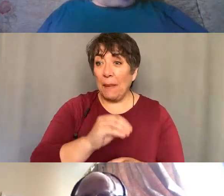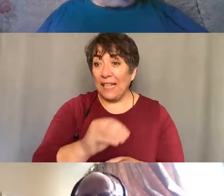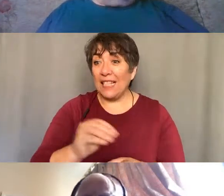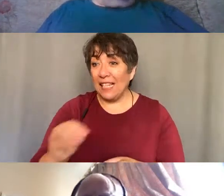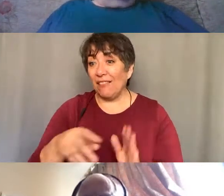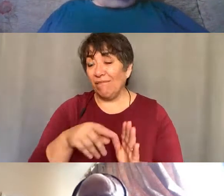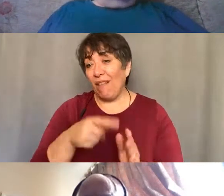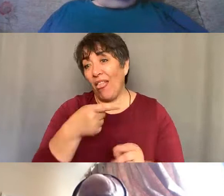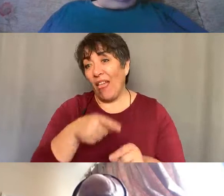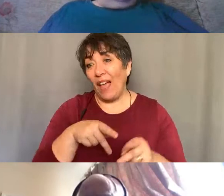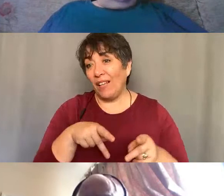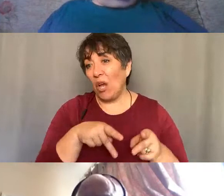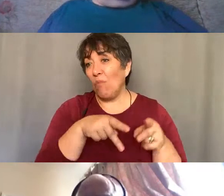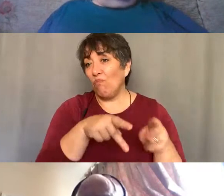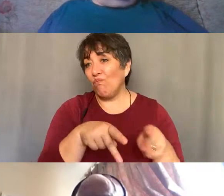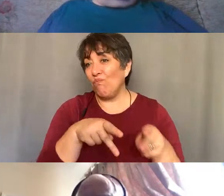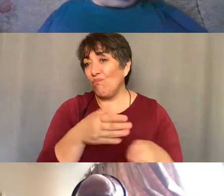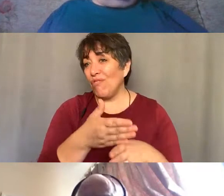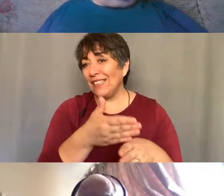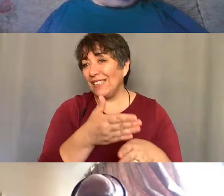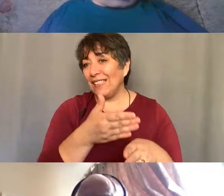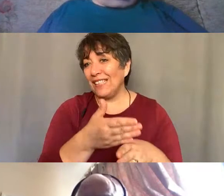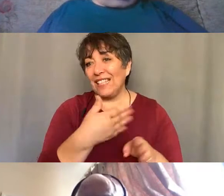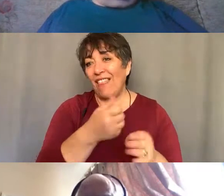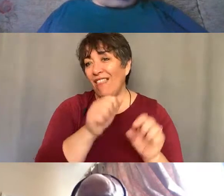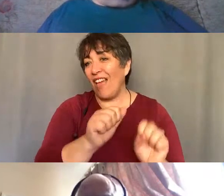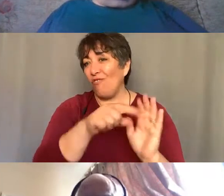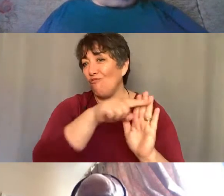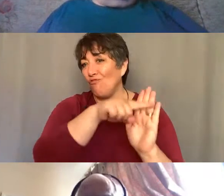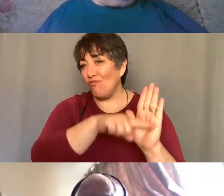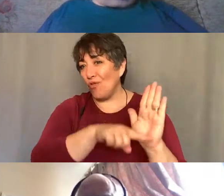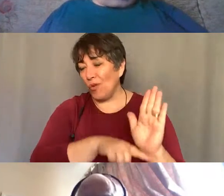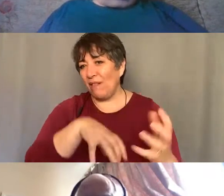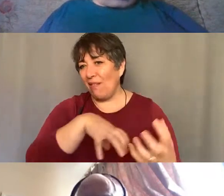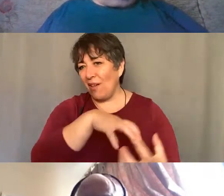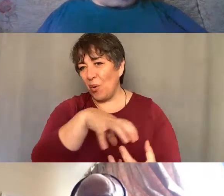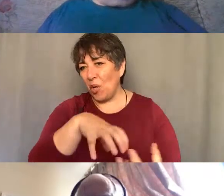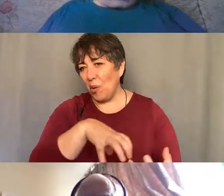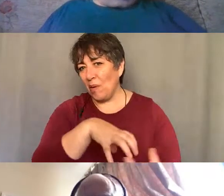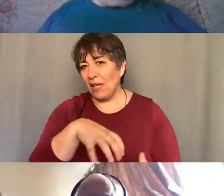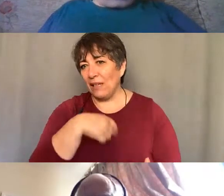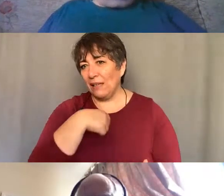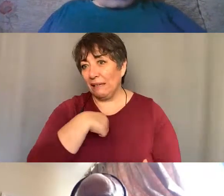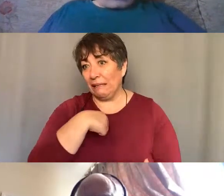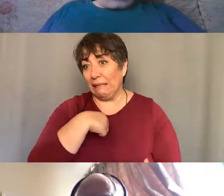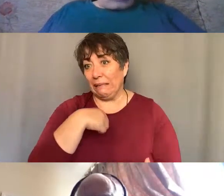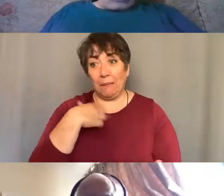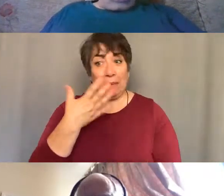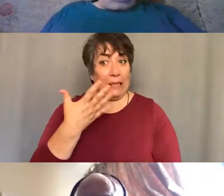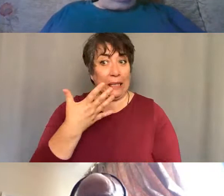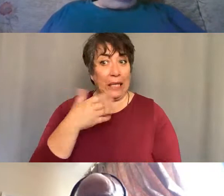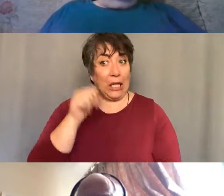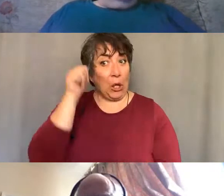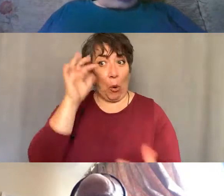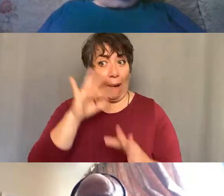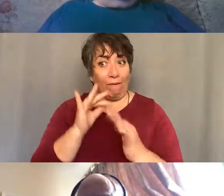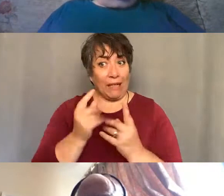the rules and regulations. So they're quite complicated, and I have to say I'm not an expert on them. So if there's a very